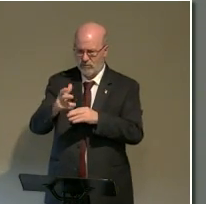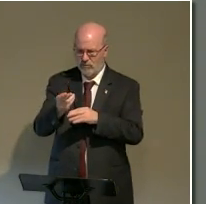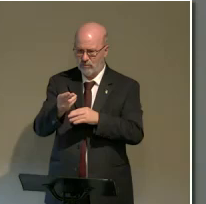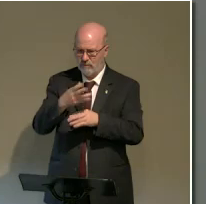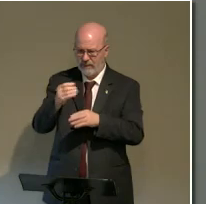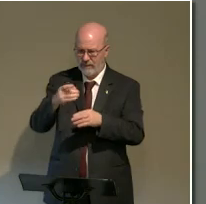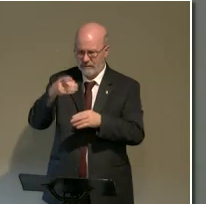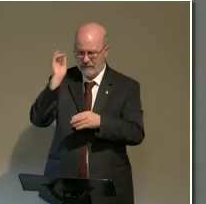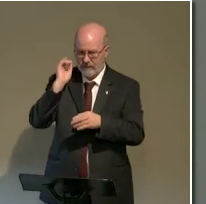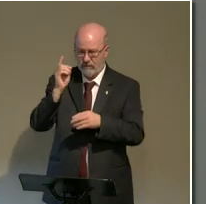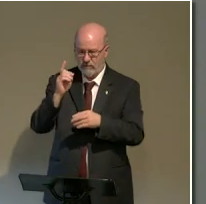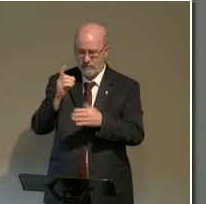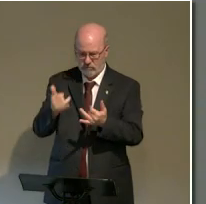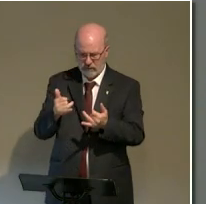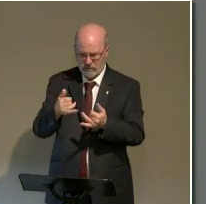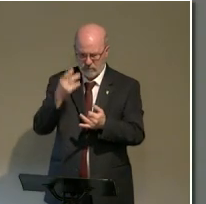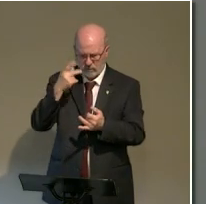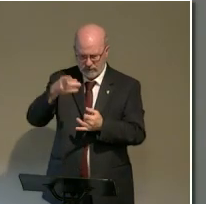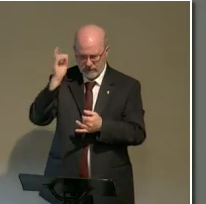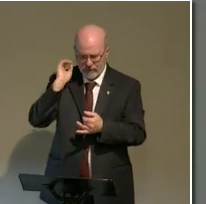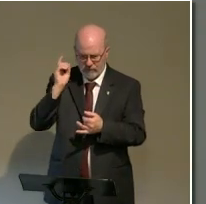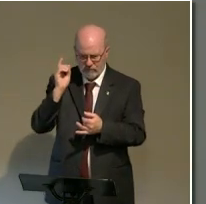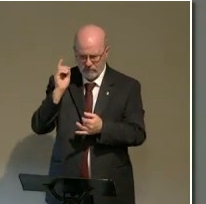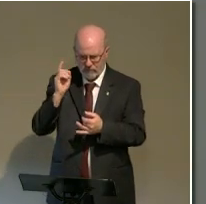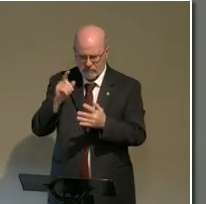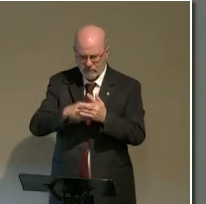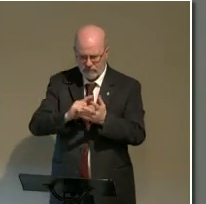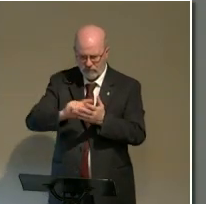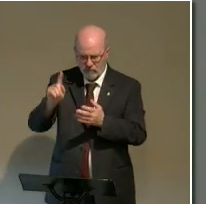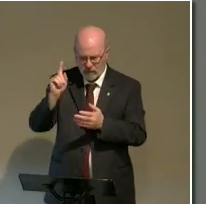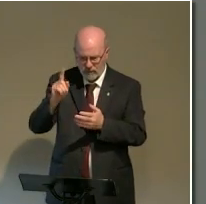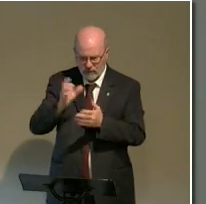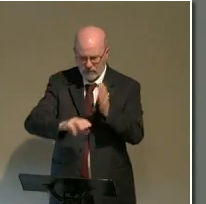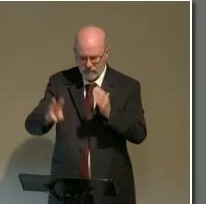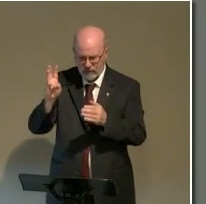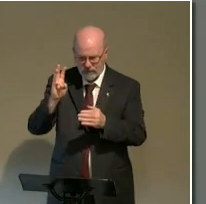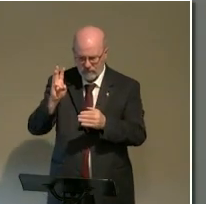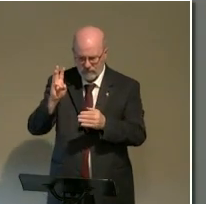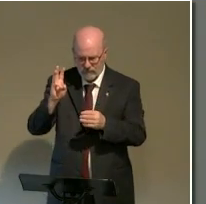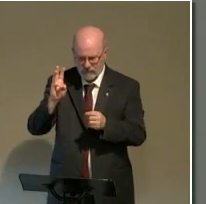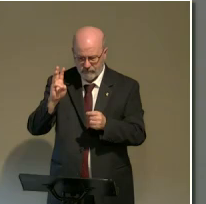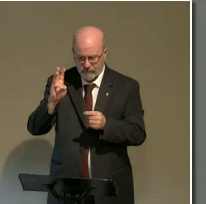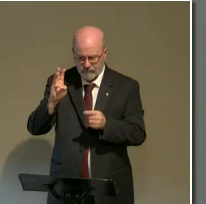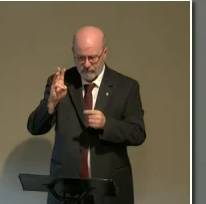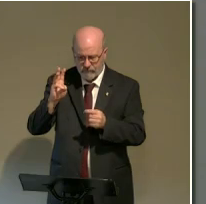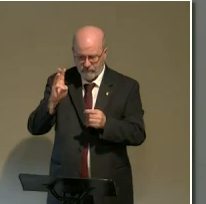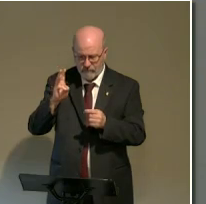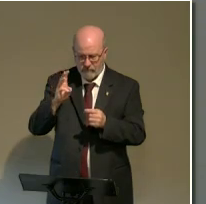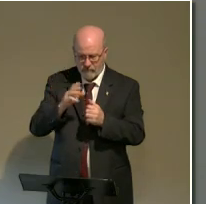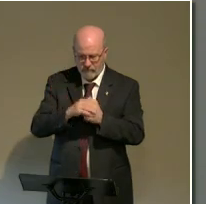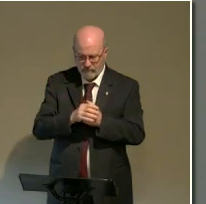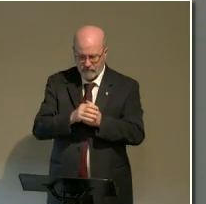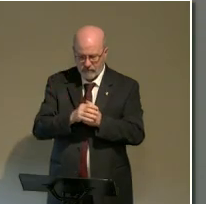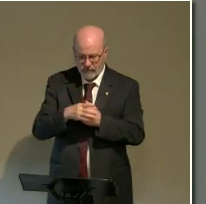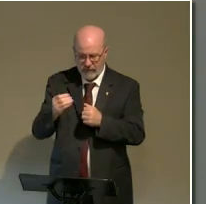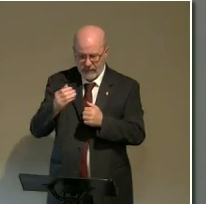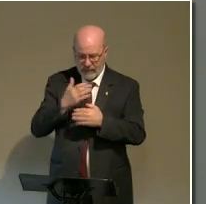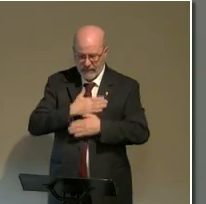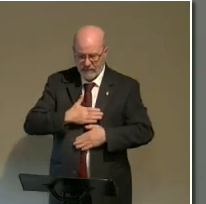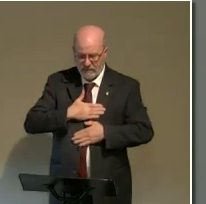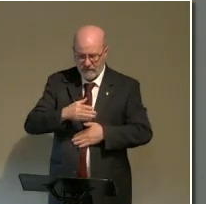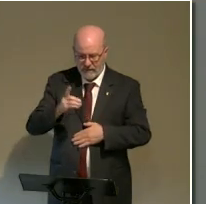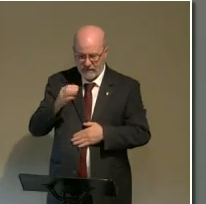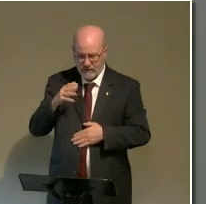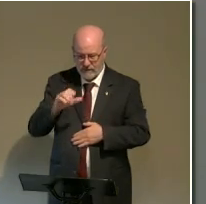okay? Today we're going to take a look at Daniel. So let's start in verse 1 in Daniel. Verse 1.